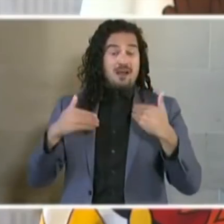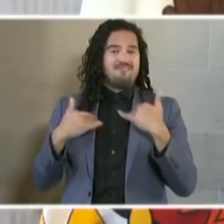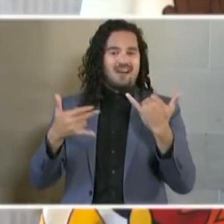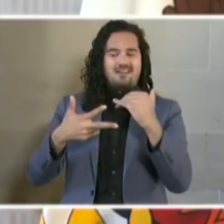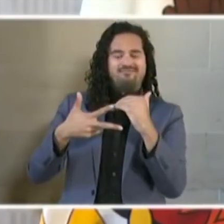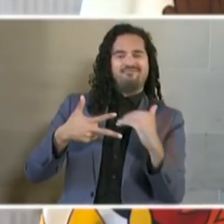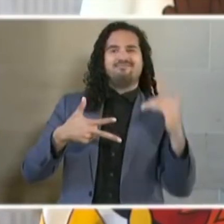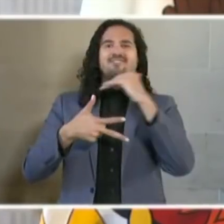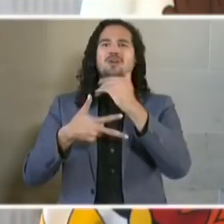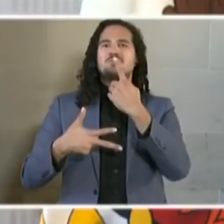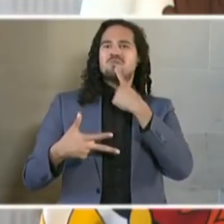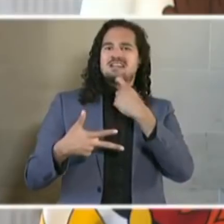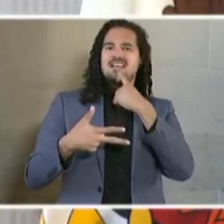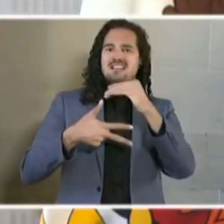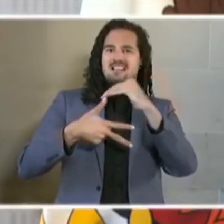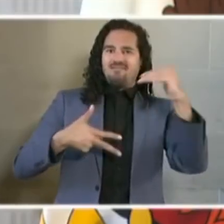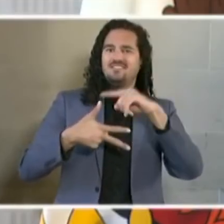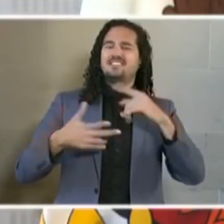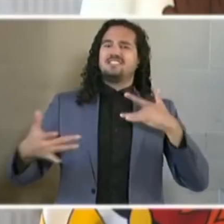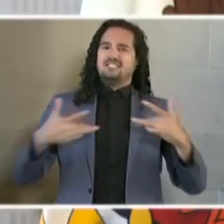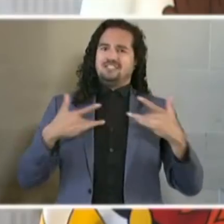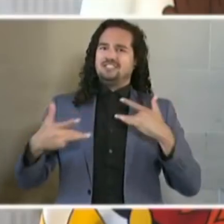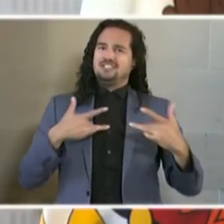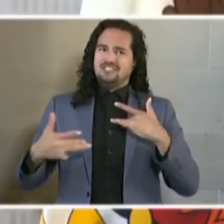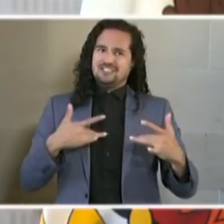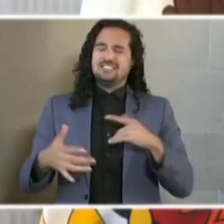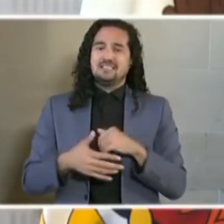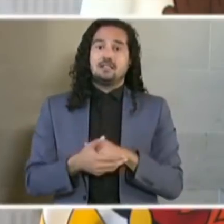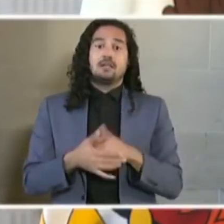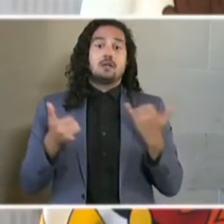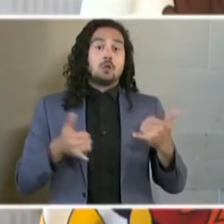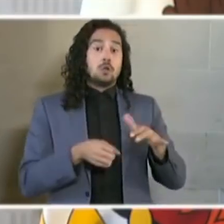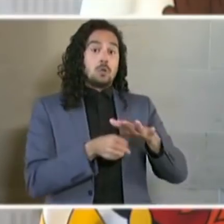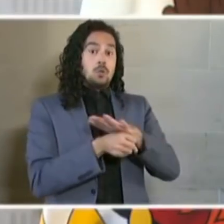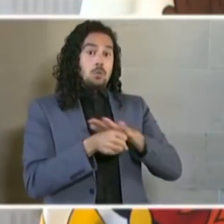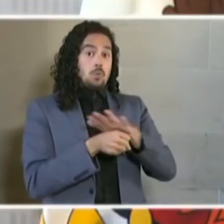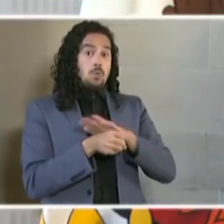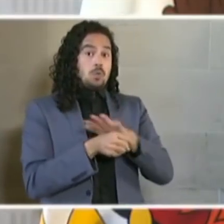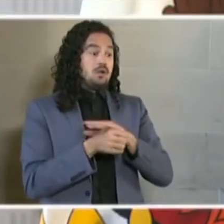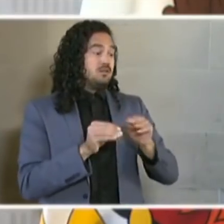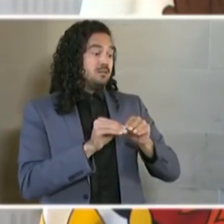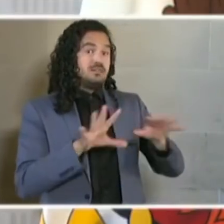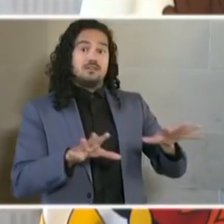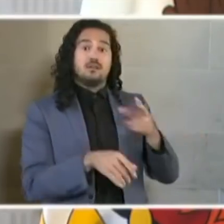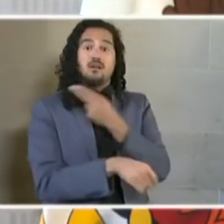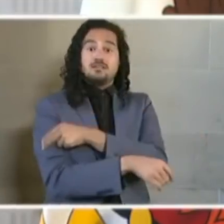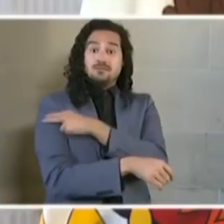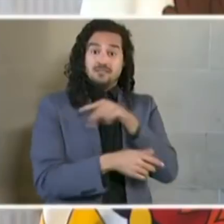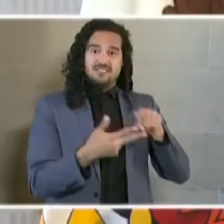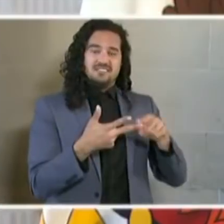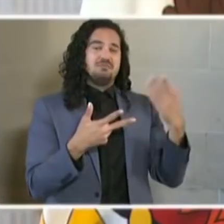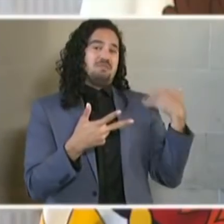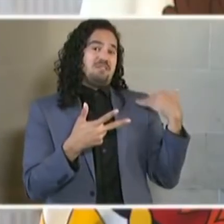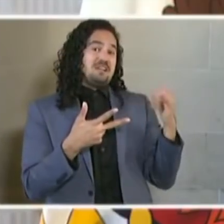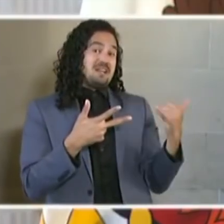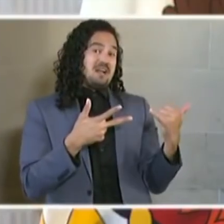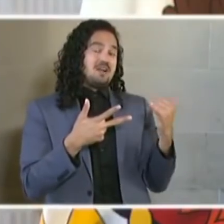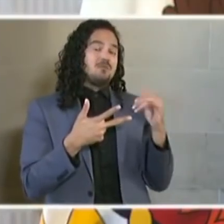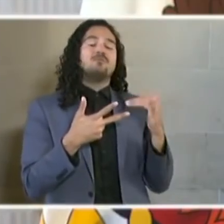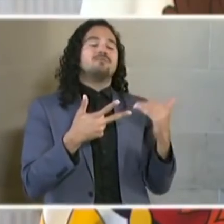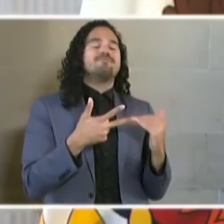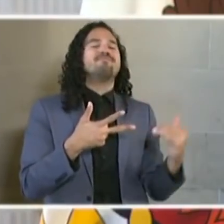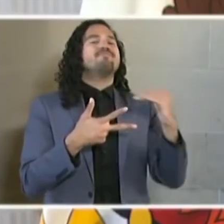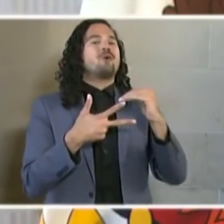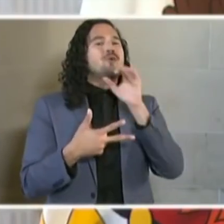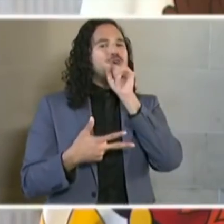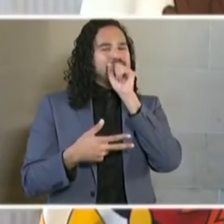We have also seen a 38% increase in cases in California and a 41%